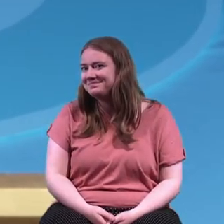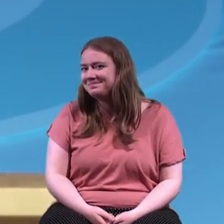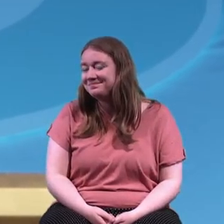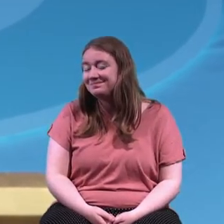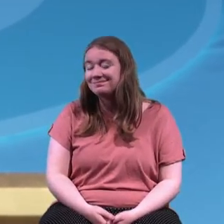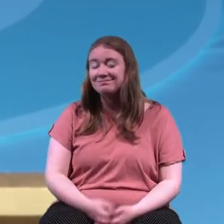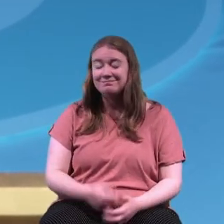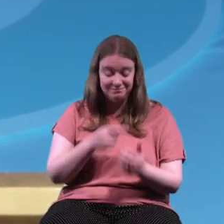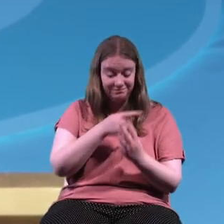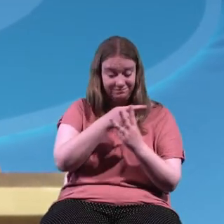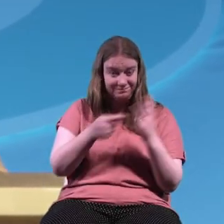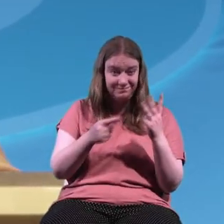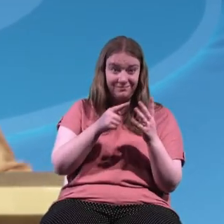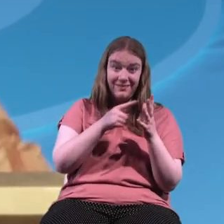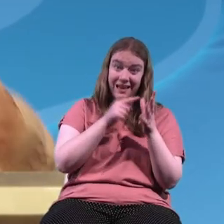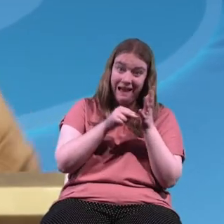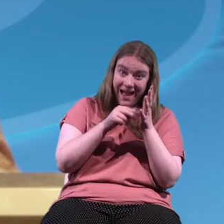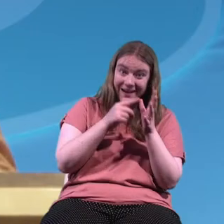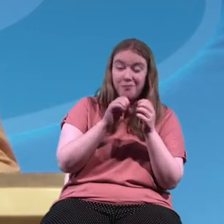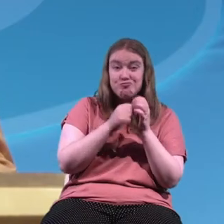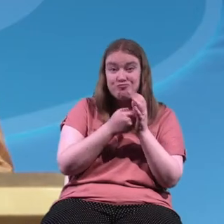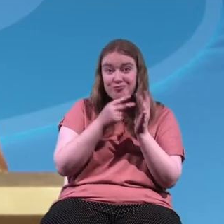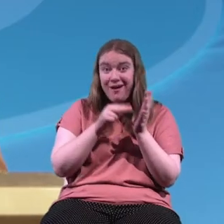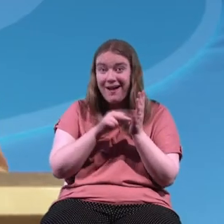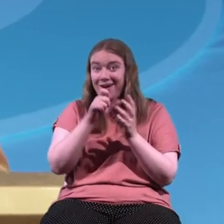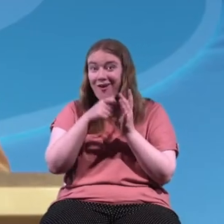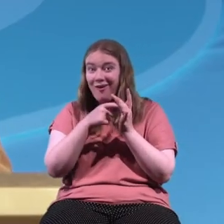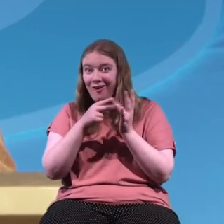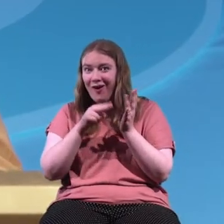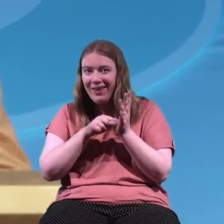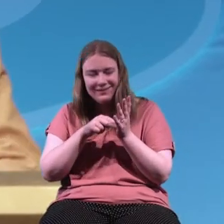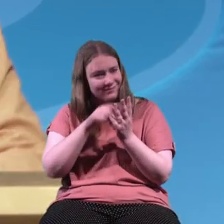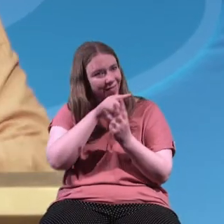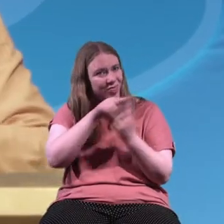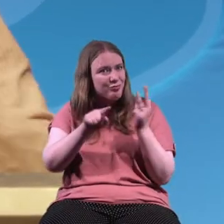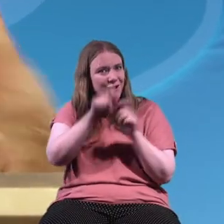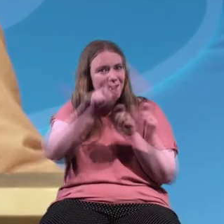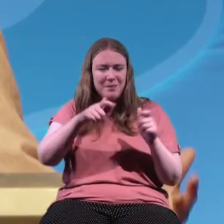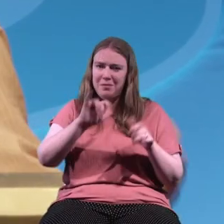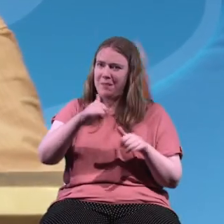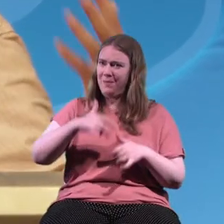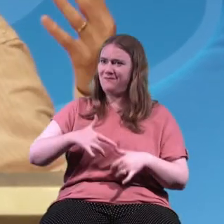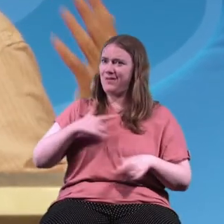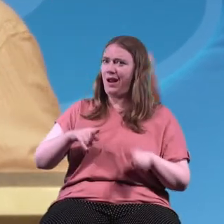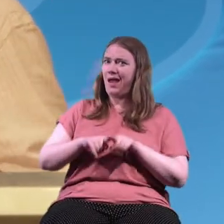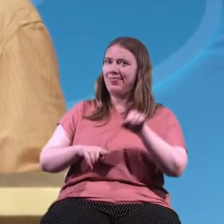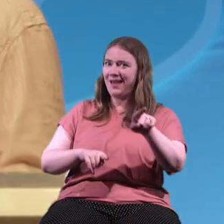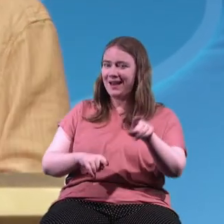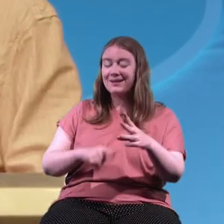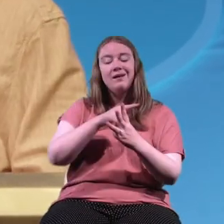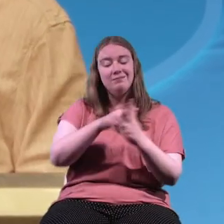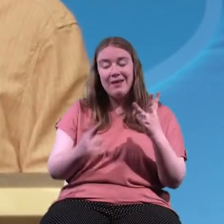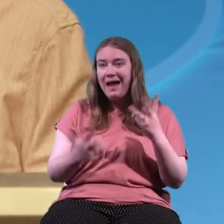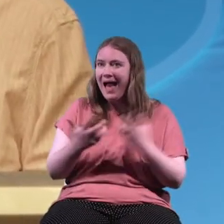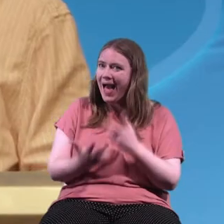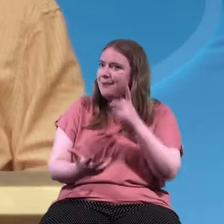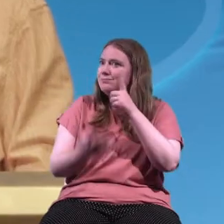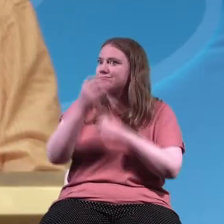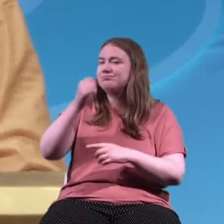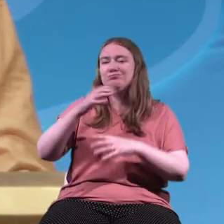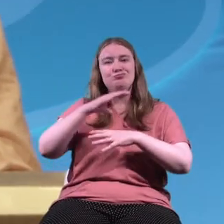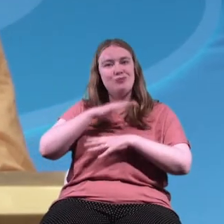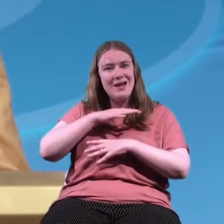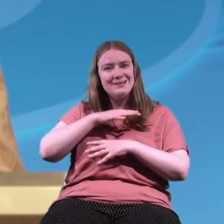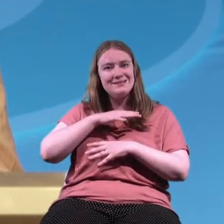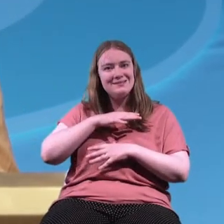Anna, Brian, and Colin will find rest by being grateful for who God is,